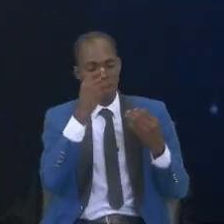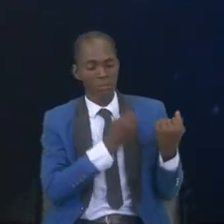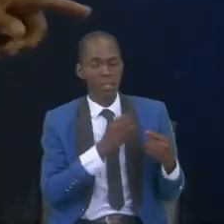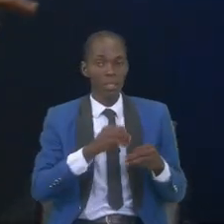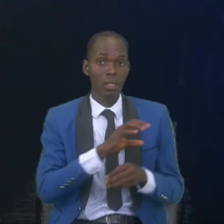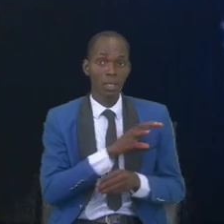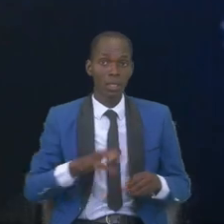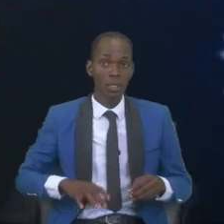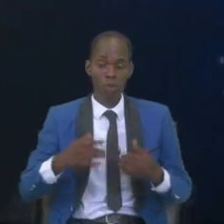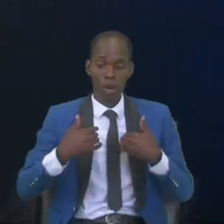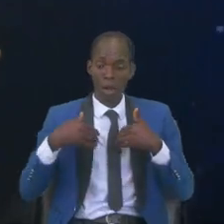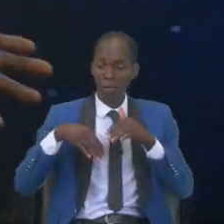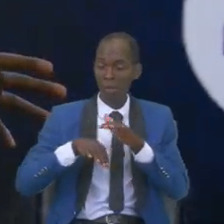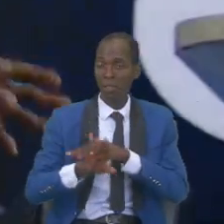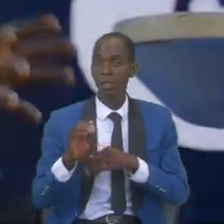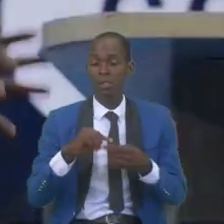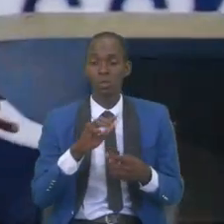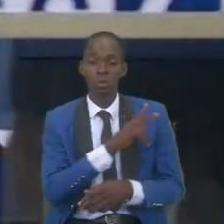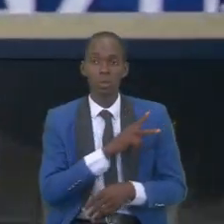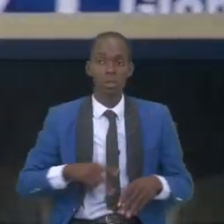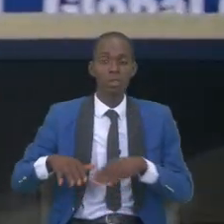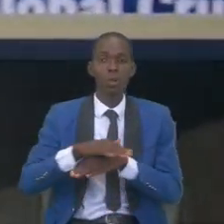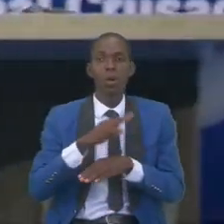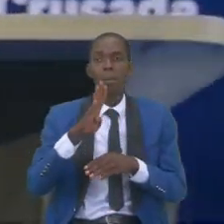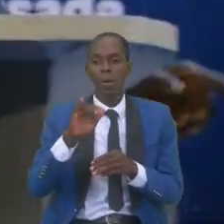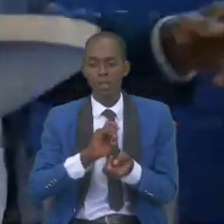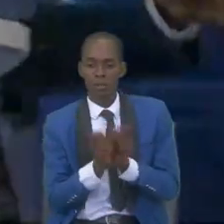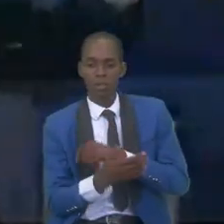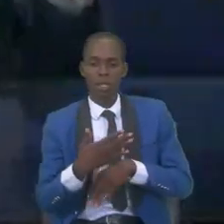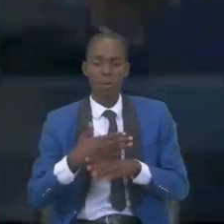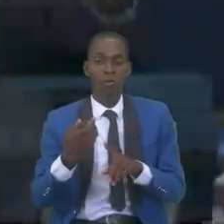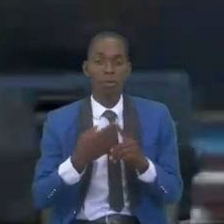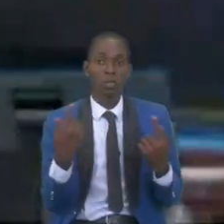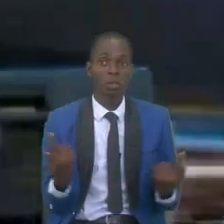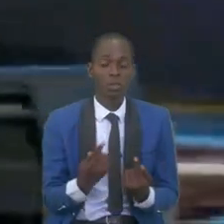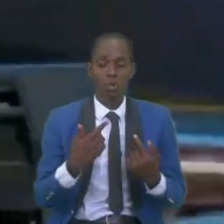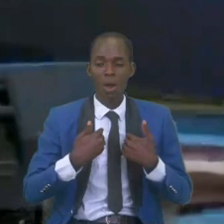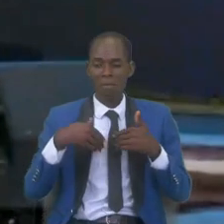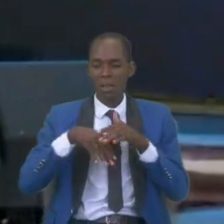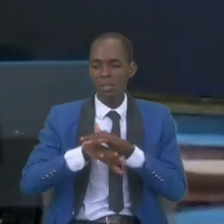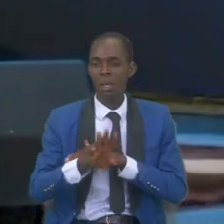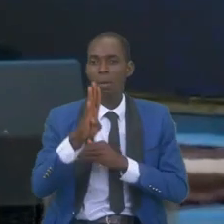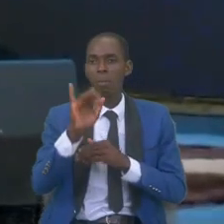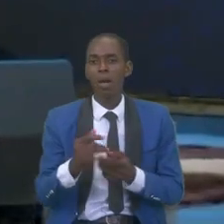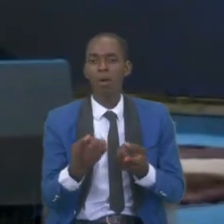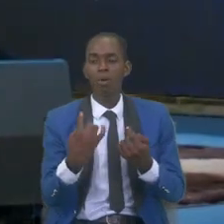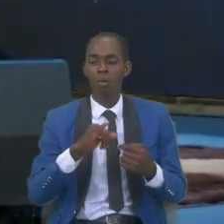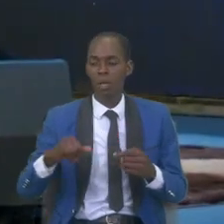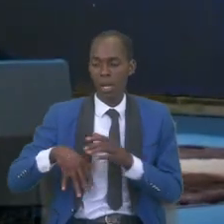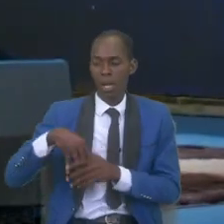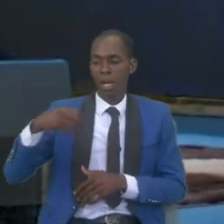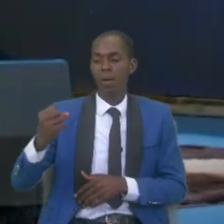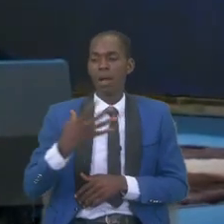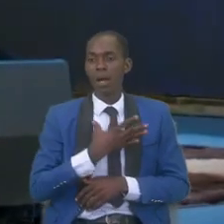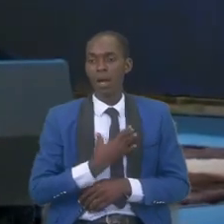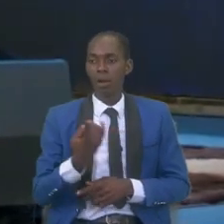by turning away from your sin. You have entered the kingdom by coming out, and you have come into the